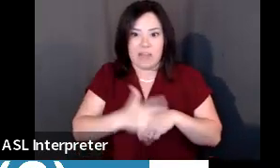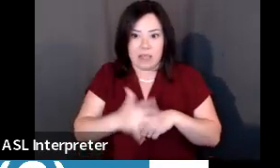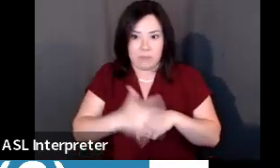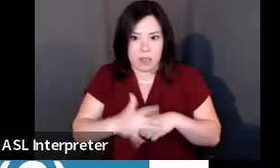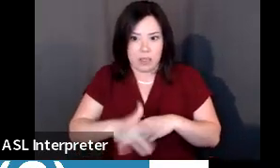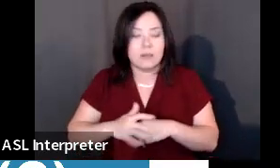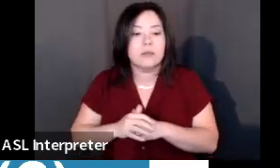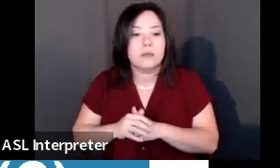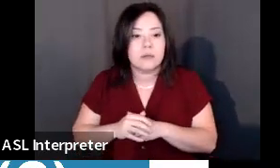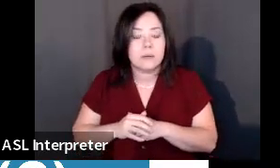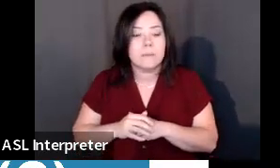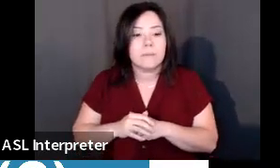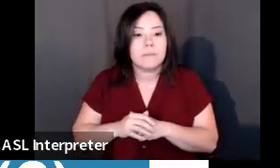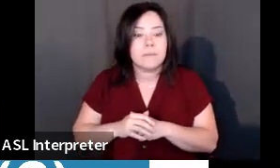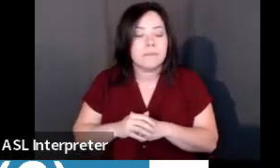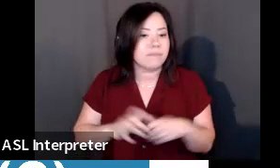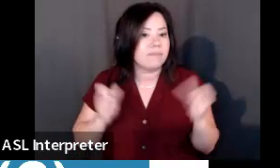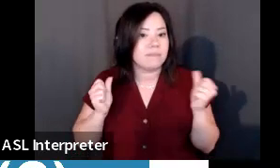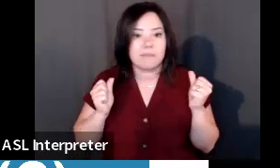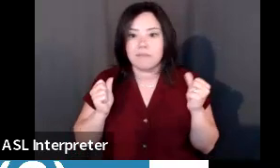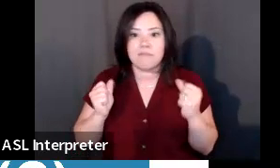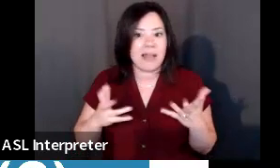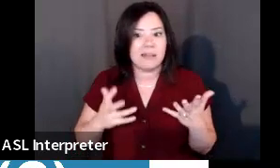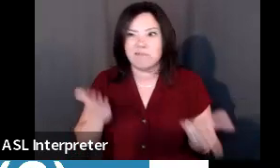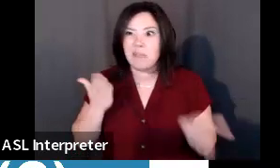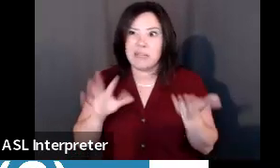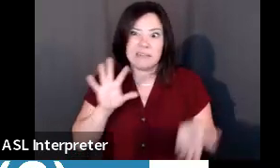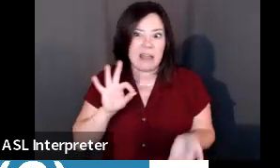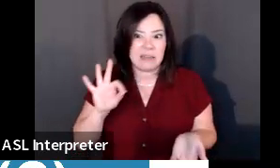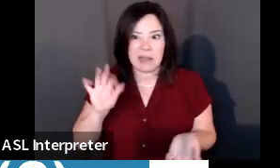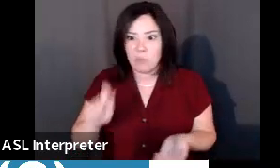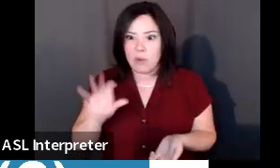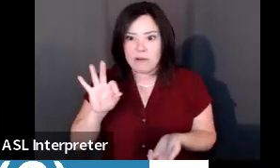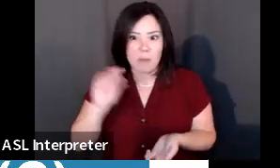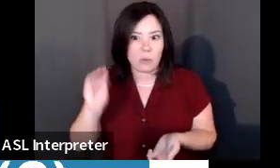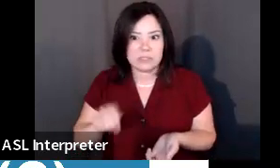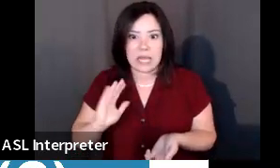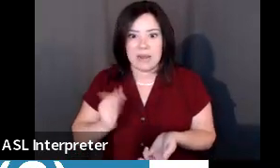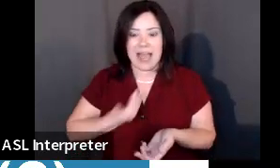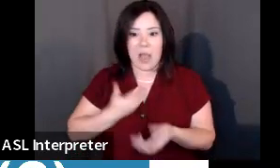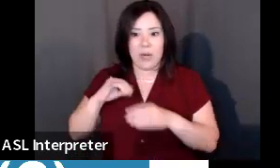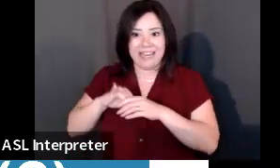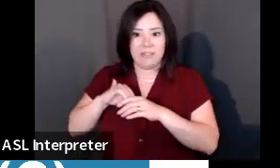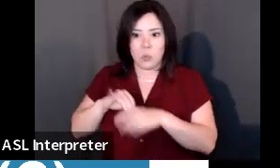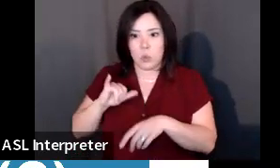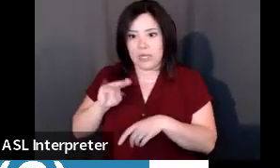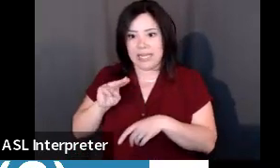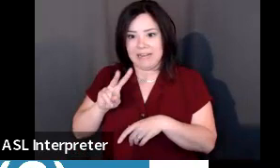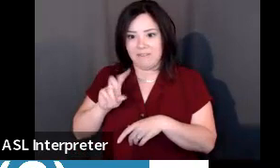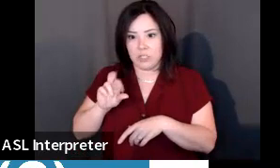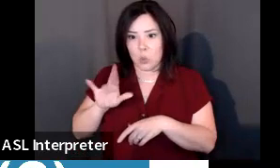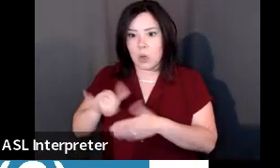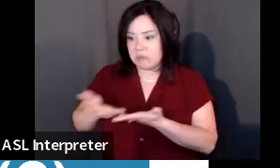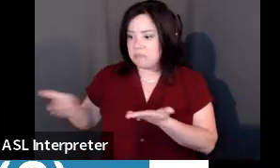inventory. Many things, probably 99.9% of our inventory is available